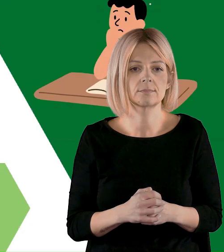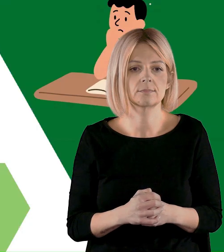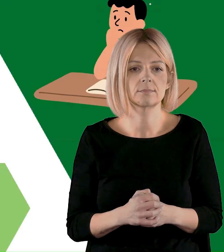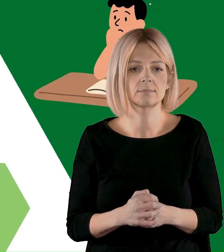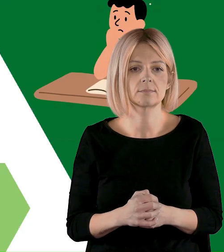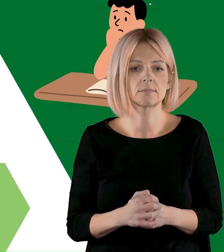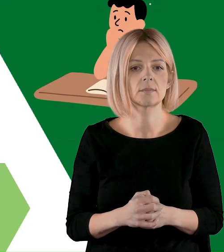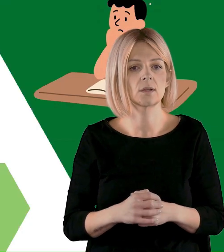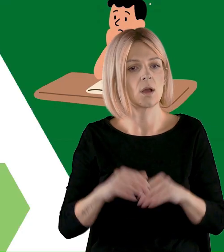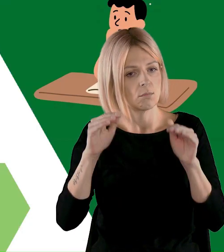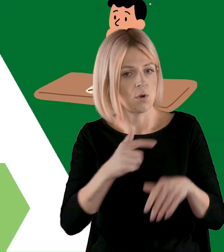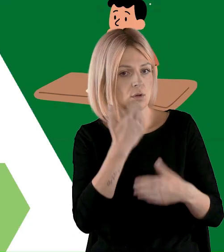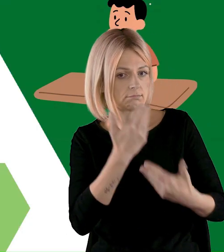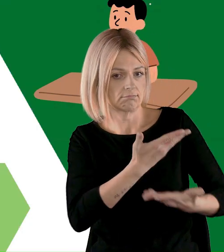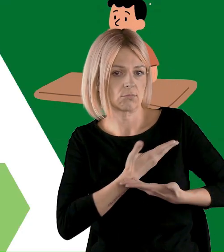and employment.